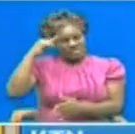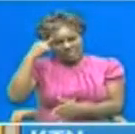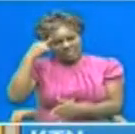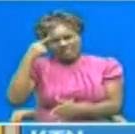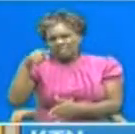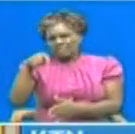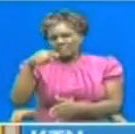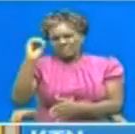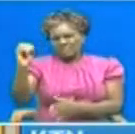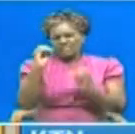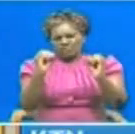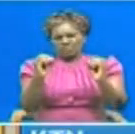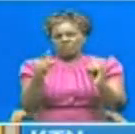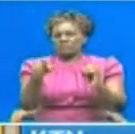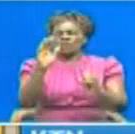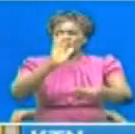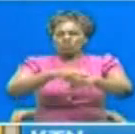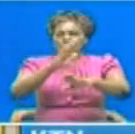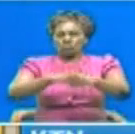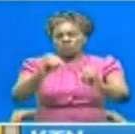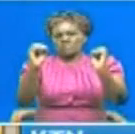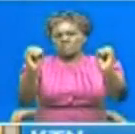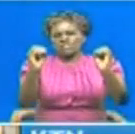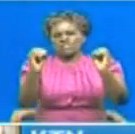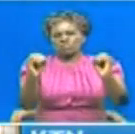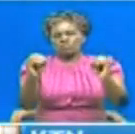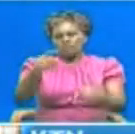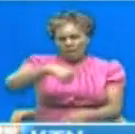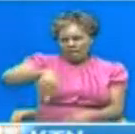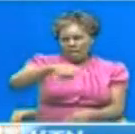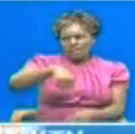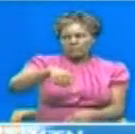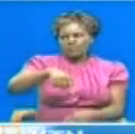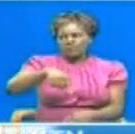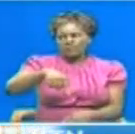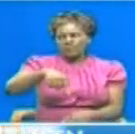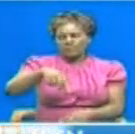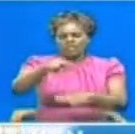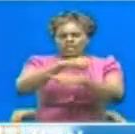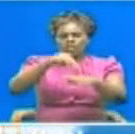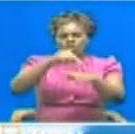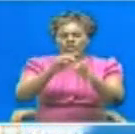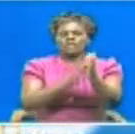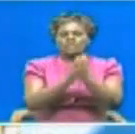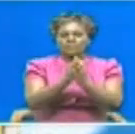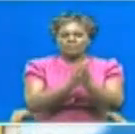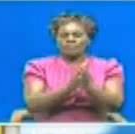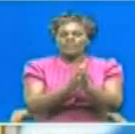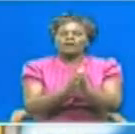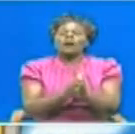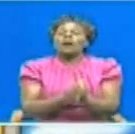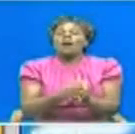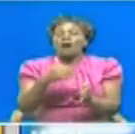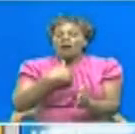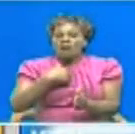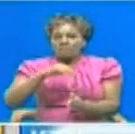it is fair to us or to our national interests. Okay, Mr. Njenga, there are